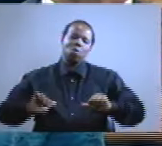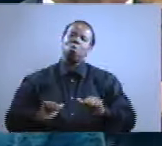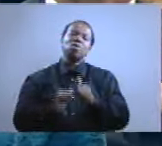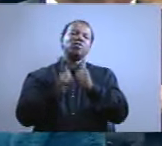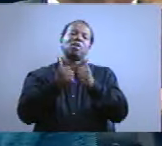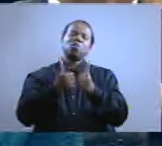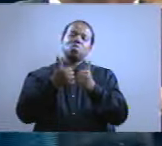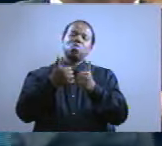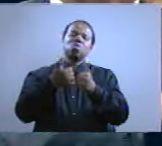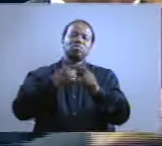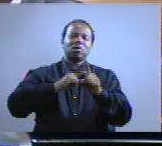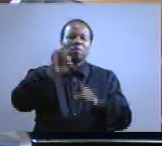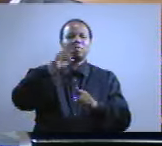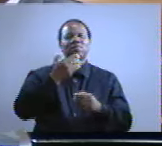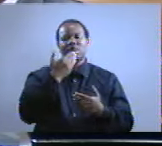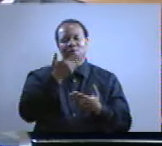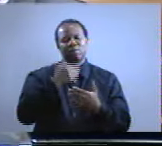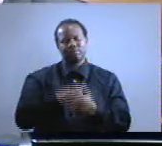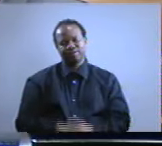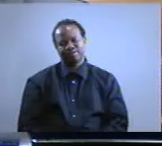examination the best. I thank you.